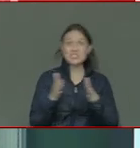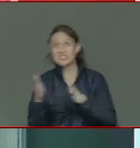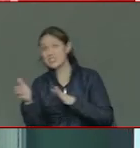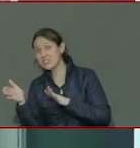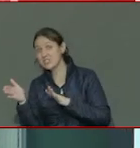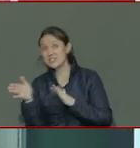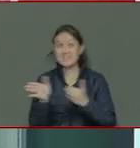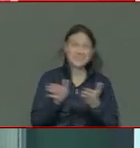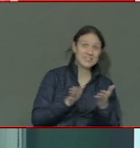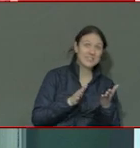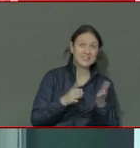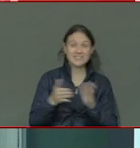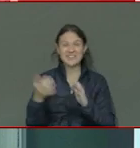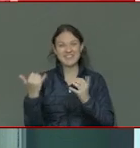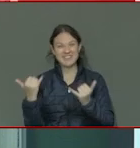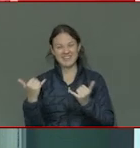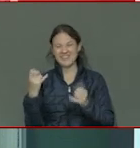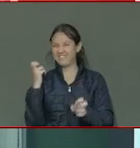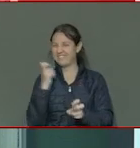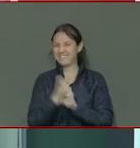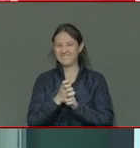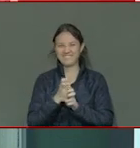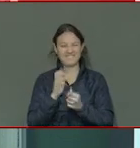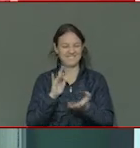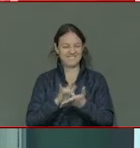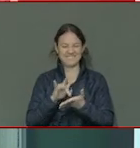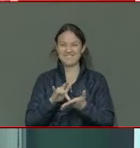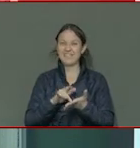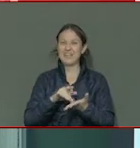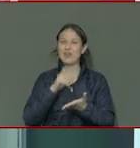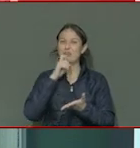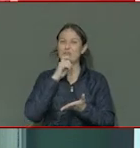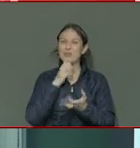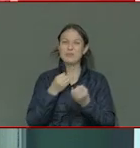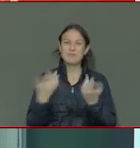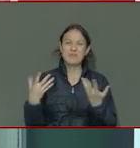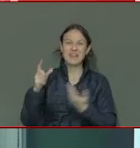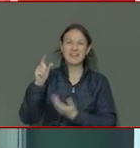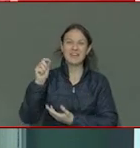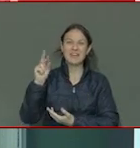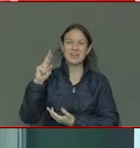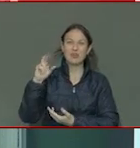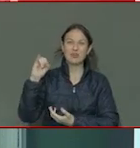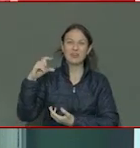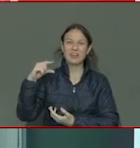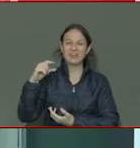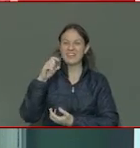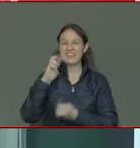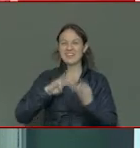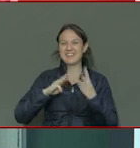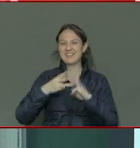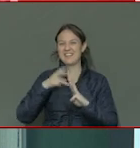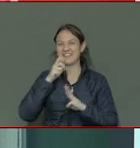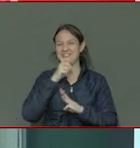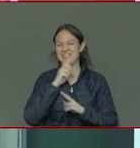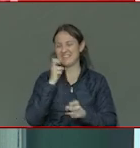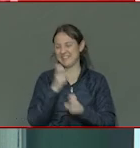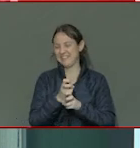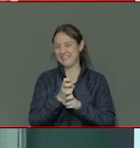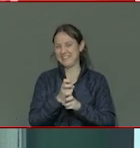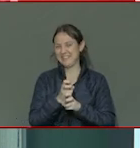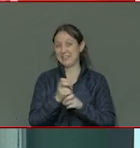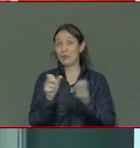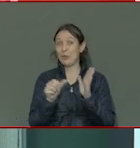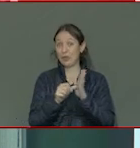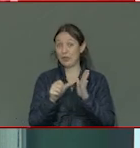difficult that is going to be? Because then you have to use a lot of trigonometry to get to the answer. Okay, so that is important why